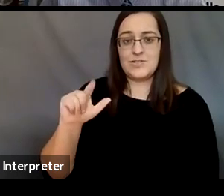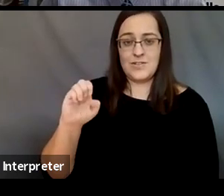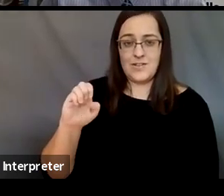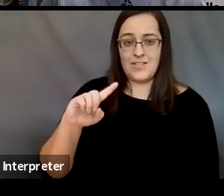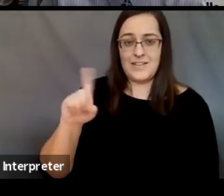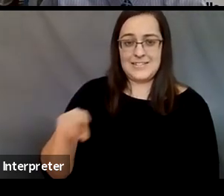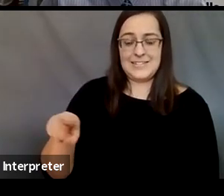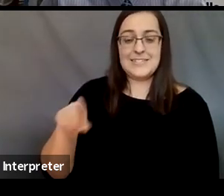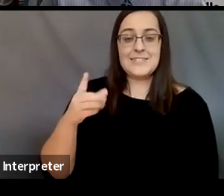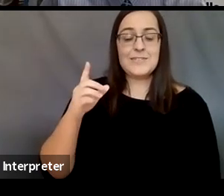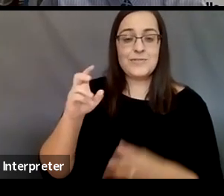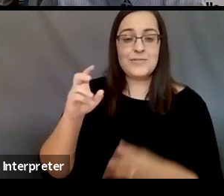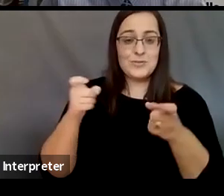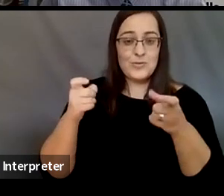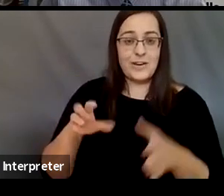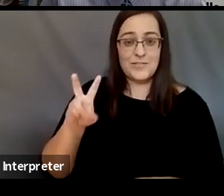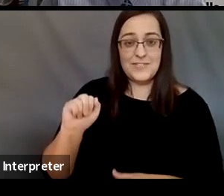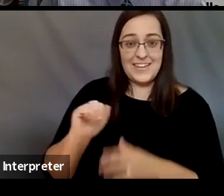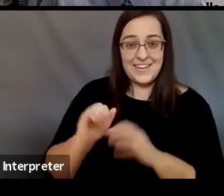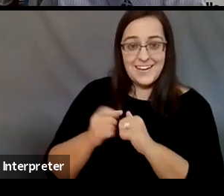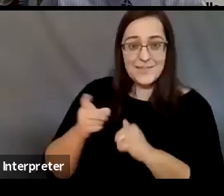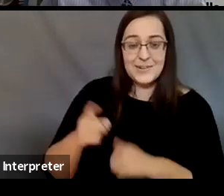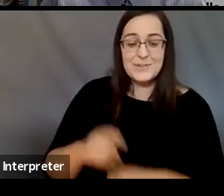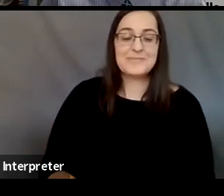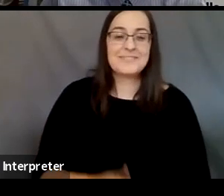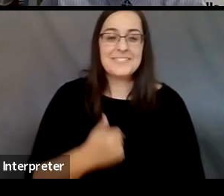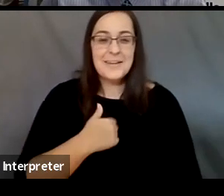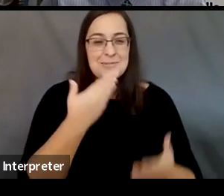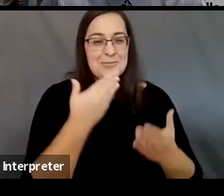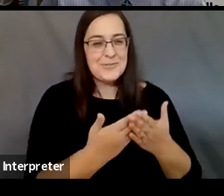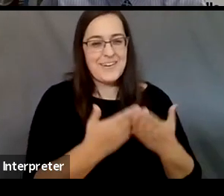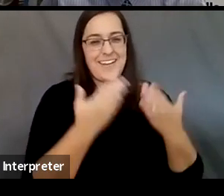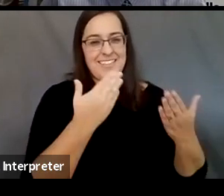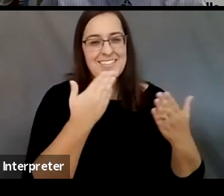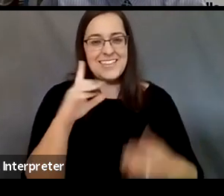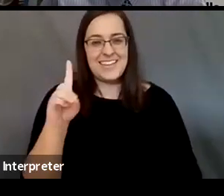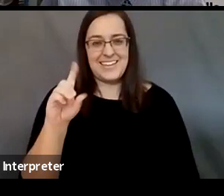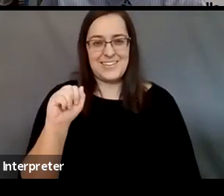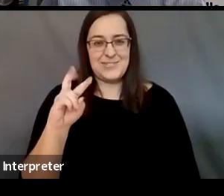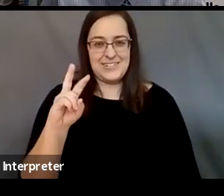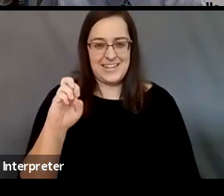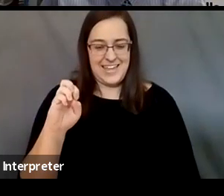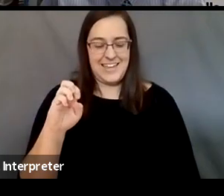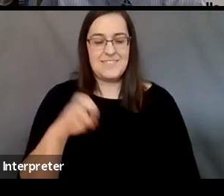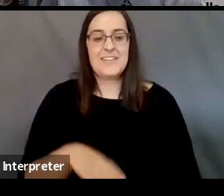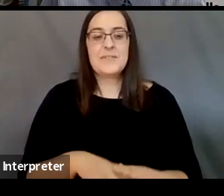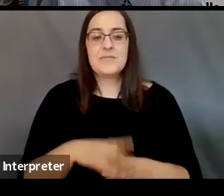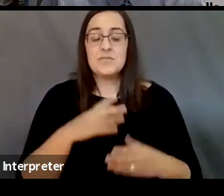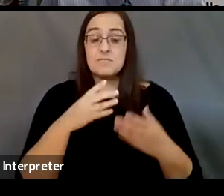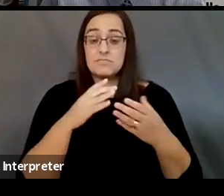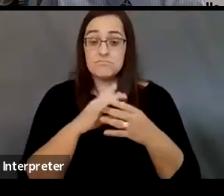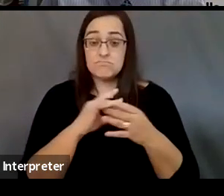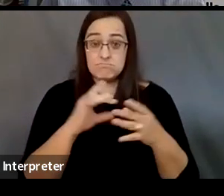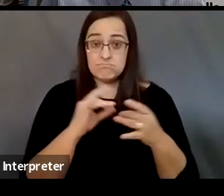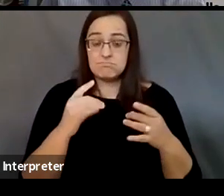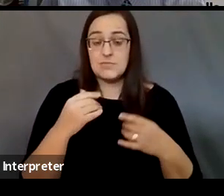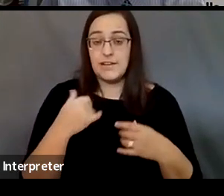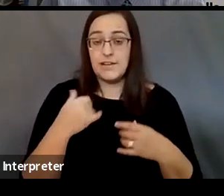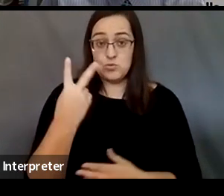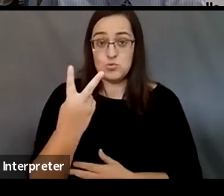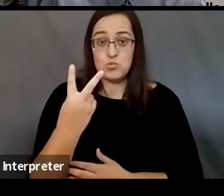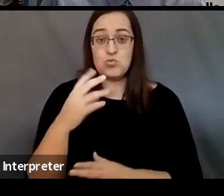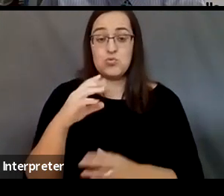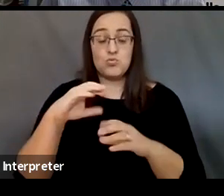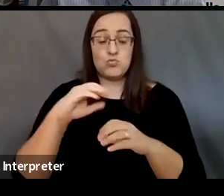VA. Dr. Gonzalez, how are you? I'm doing well. Thank you, David. First, just to cover our numbers, currently we have 2